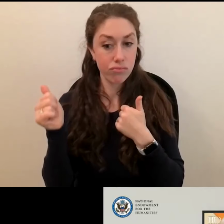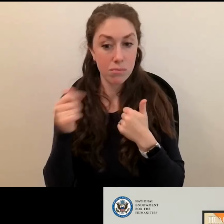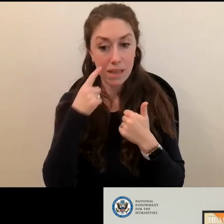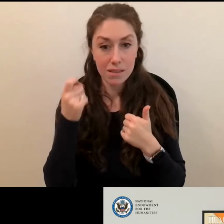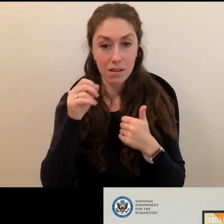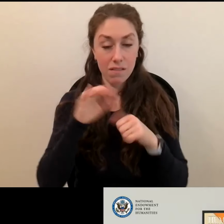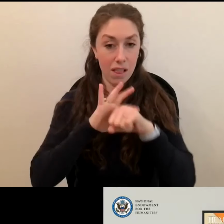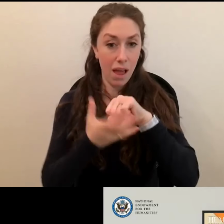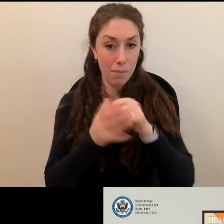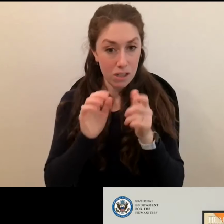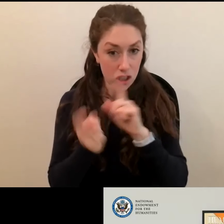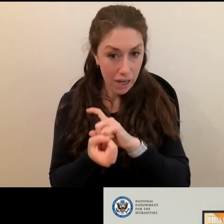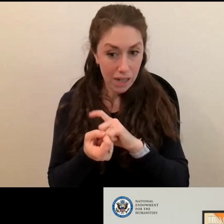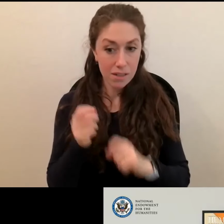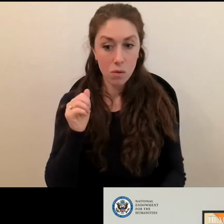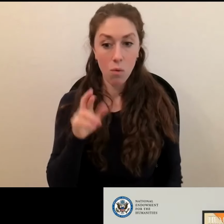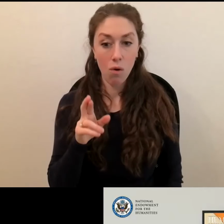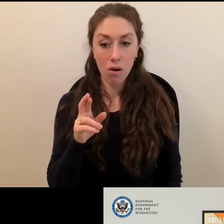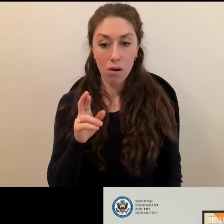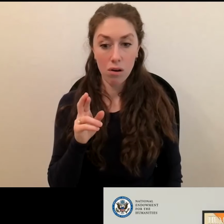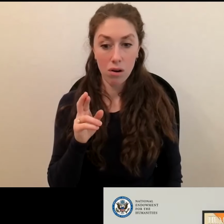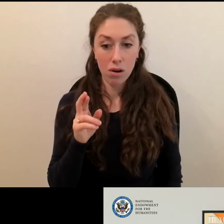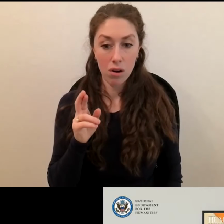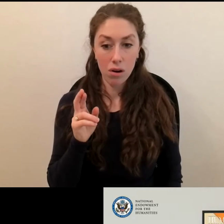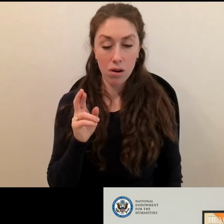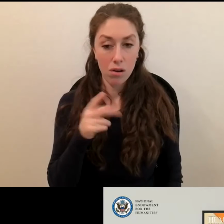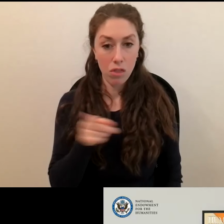change or have experienced